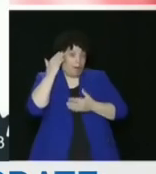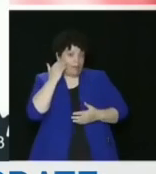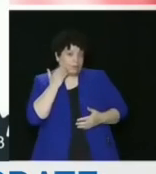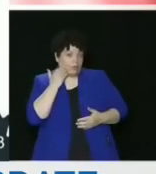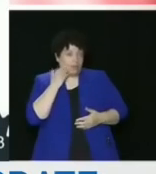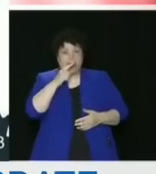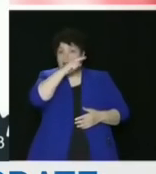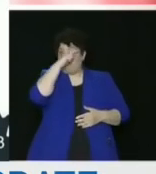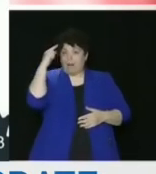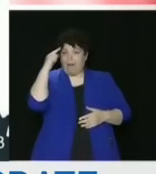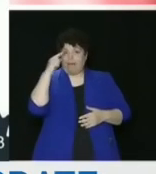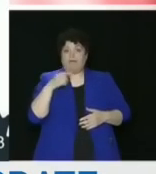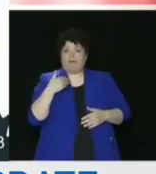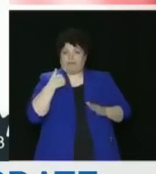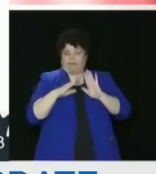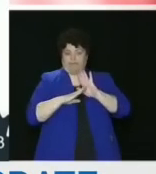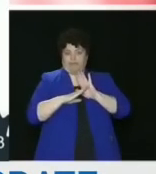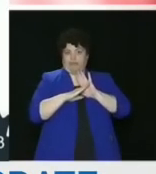That's the black line.